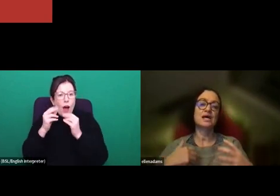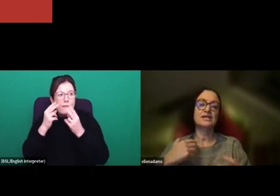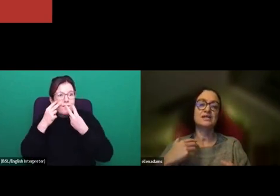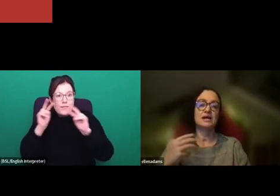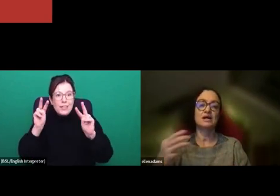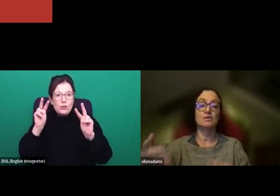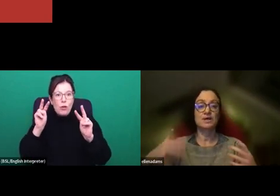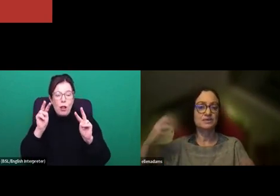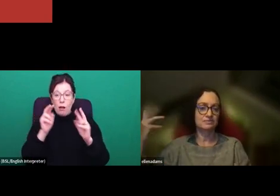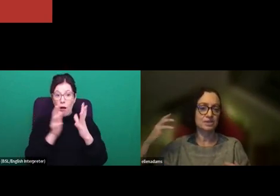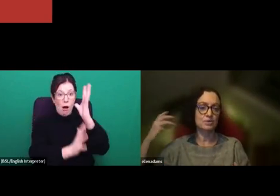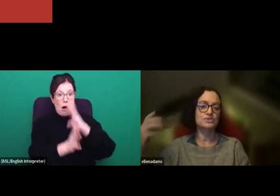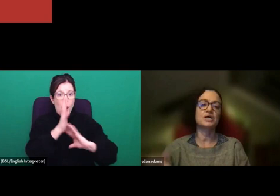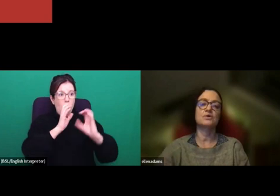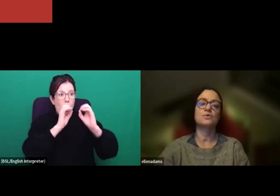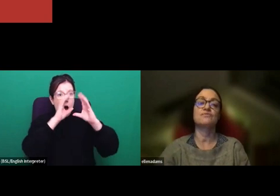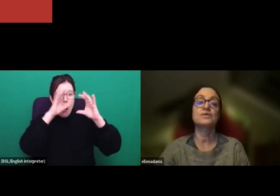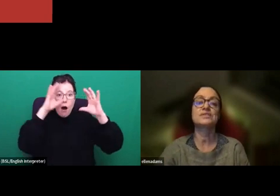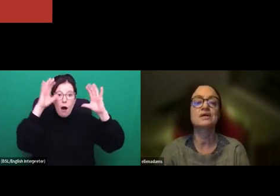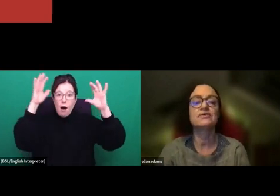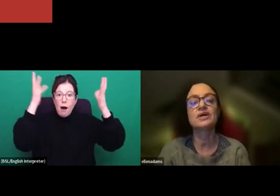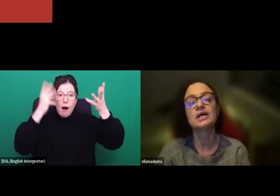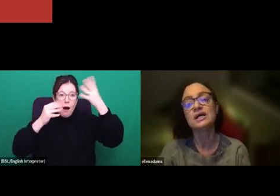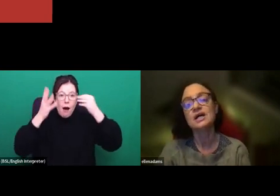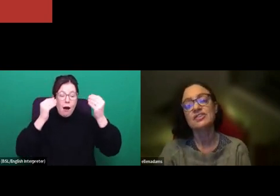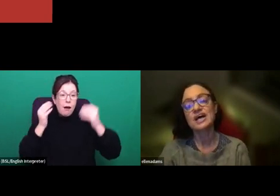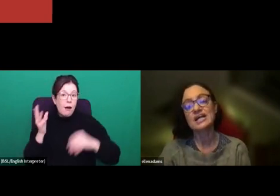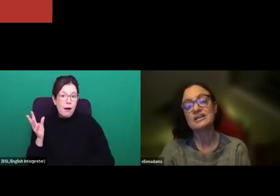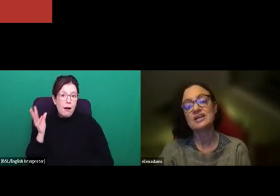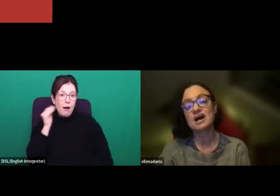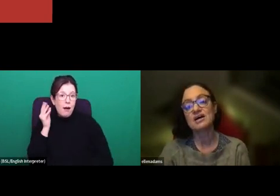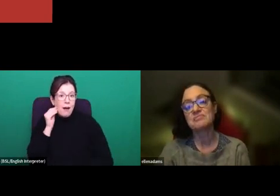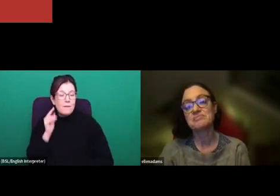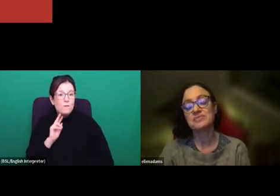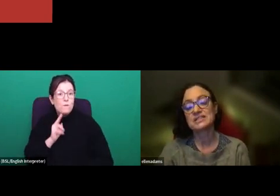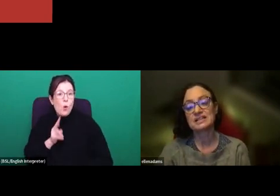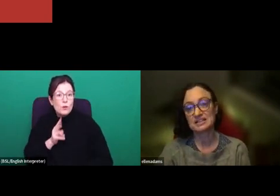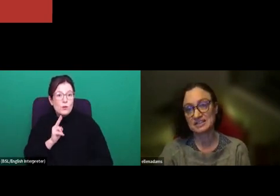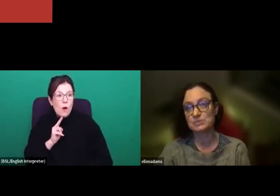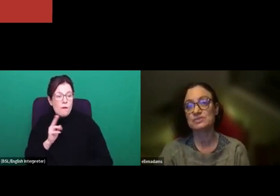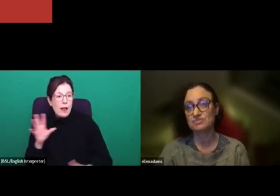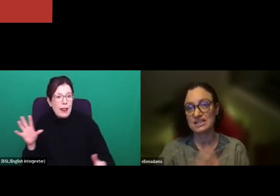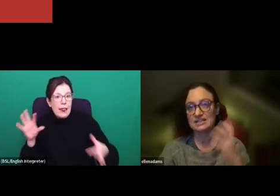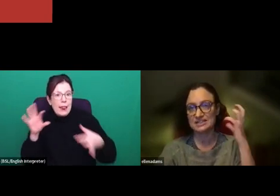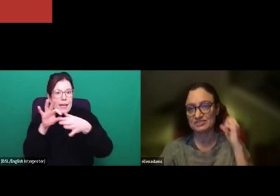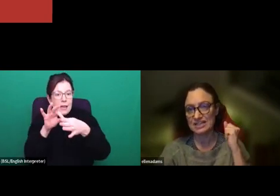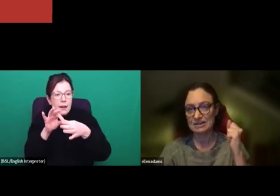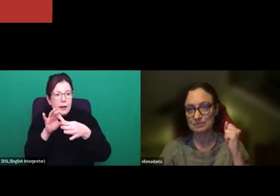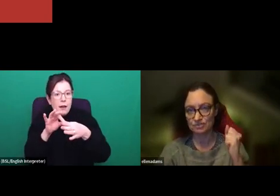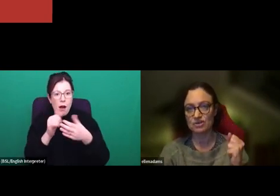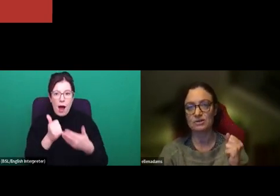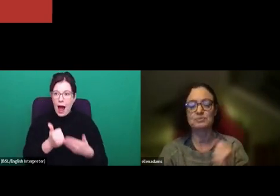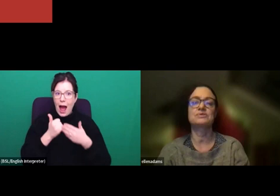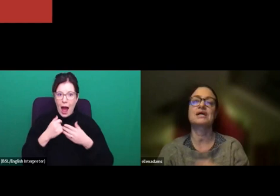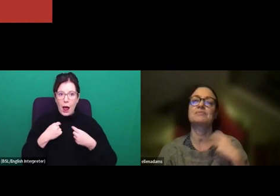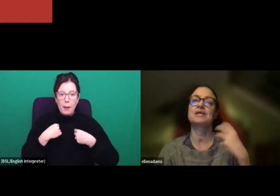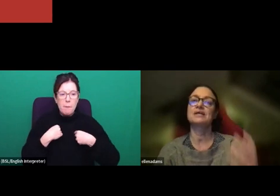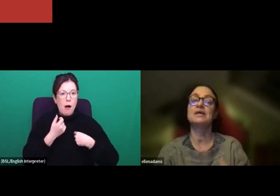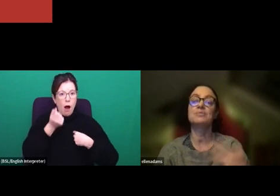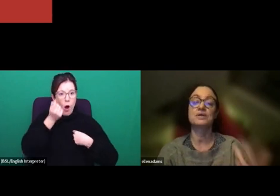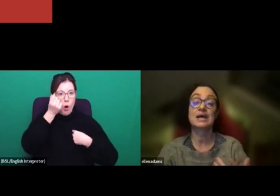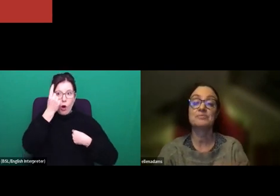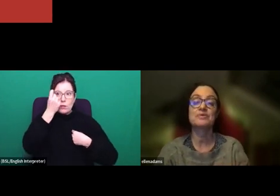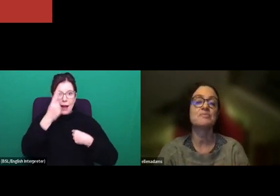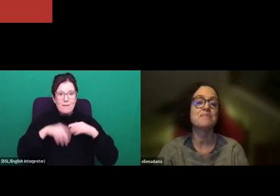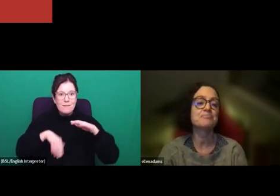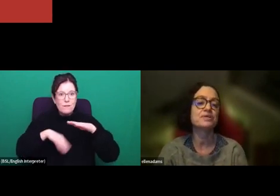this way with the audio voiceover, then they said that this really helped them grasp what's happening